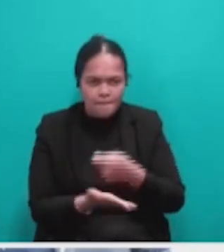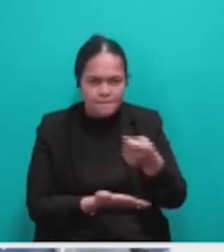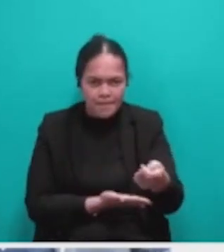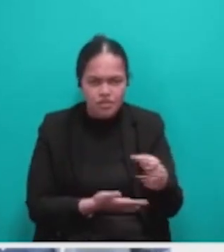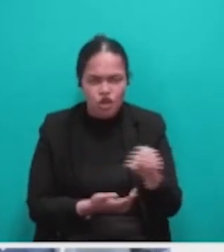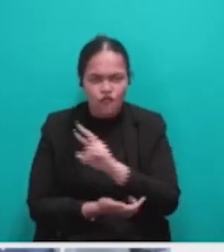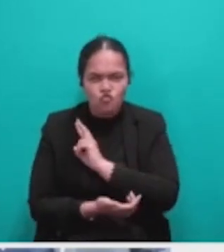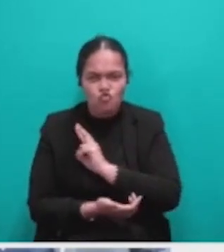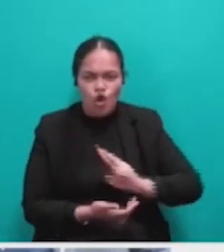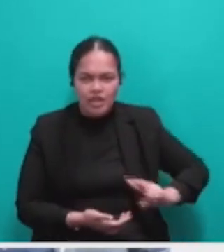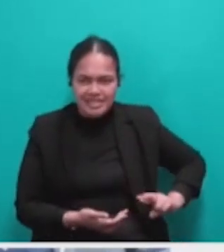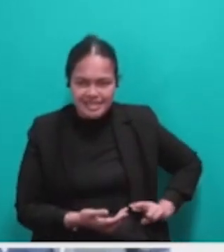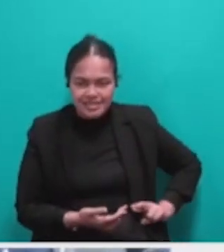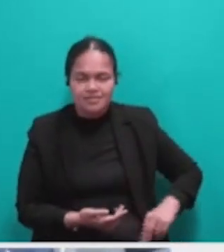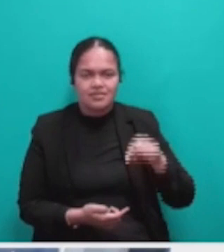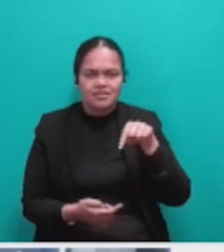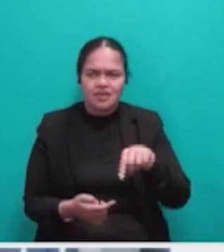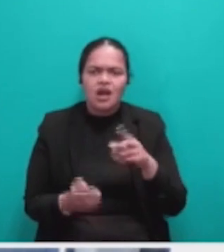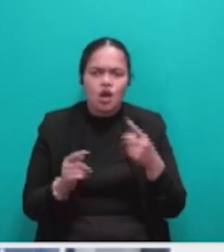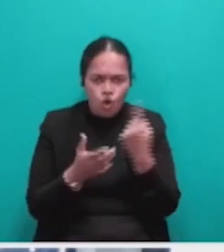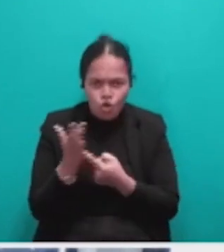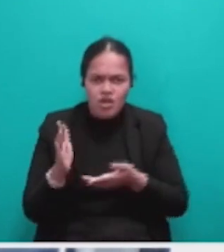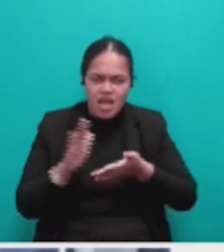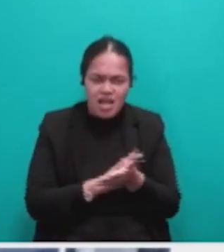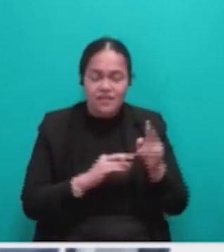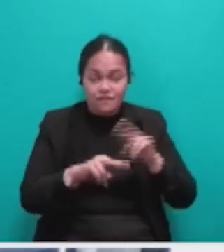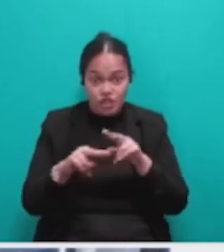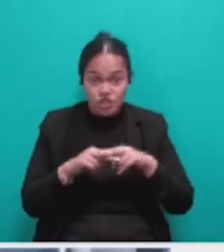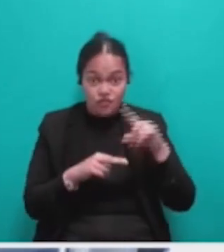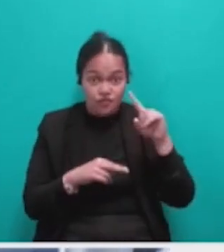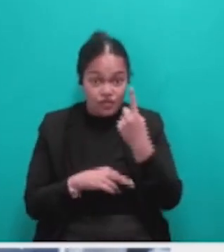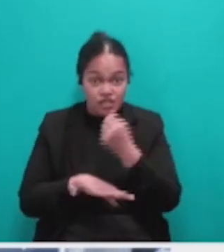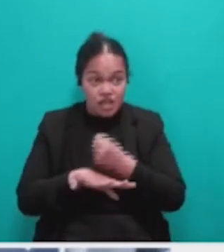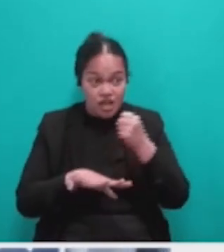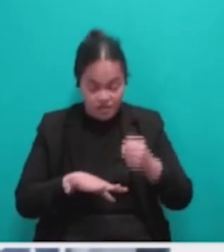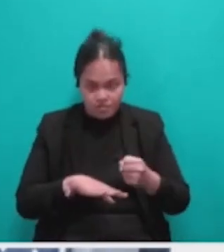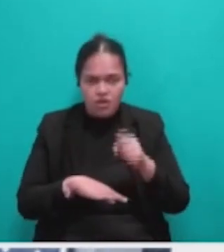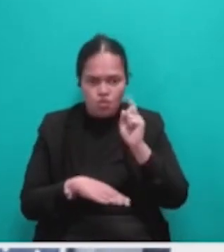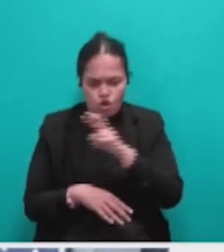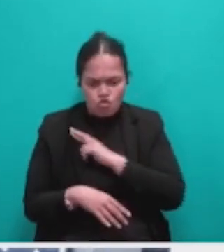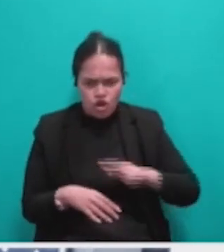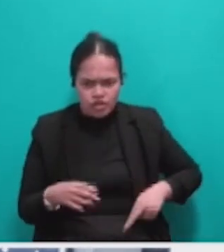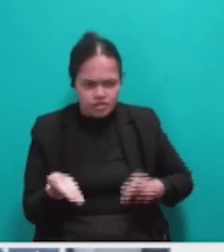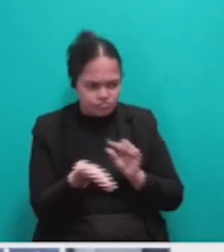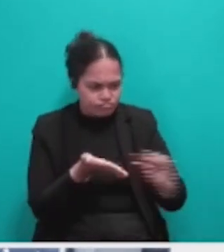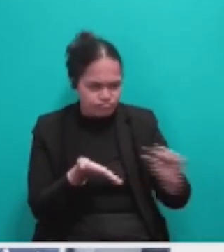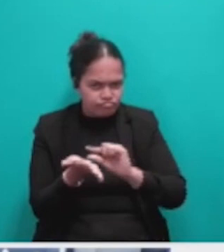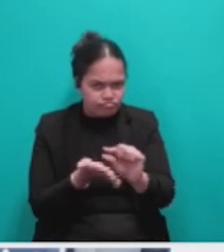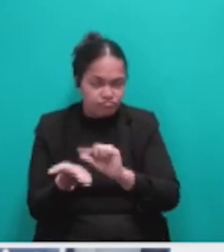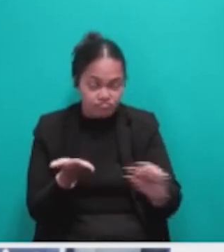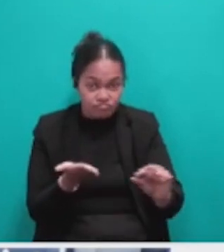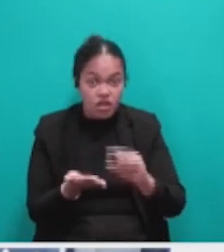royalty. And it was only under the FijiFirst government that we had the first time that royalty was ever paid. So I'm trying to point out, Mr. Speaker,